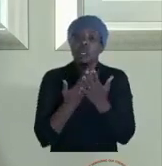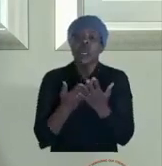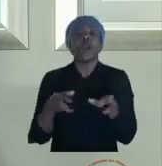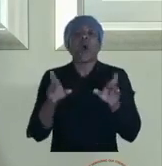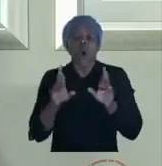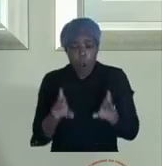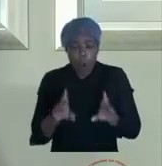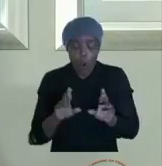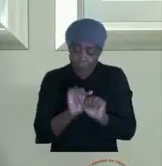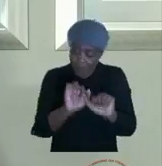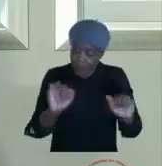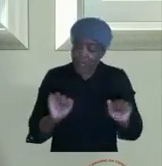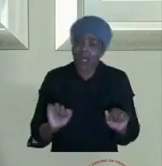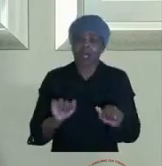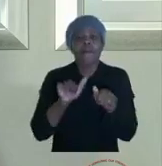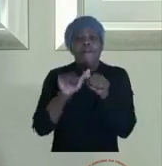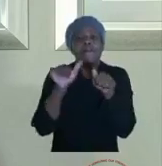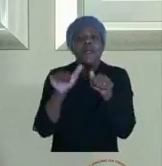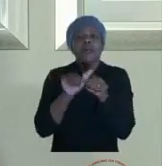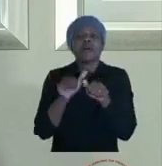life for future generations?